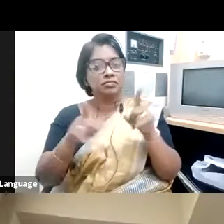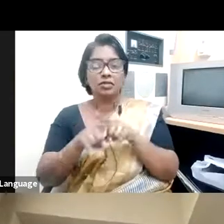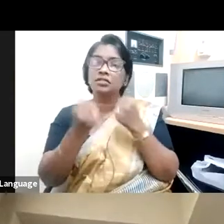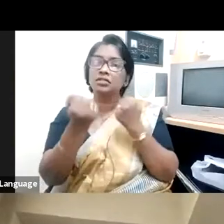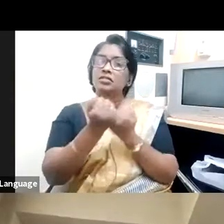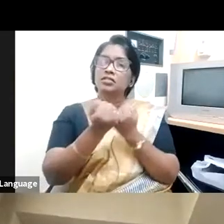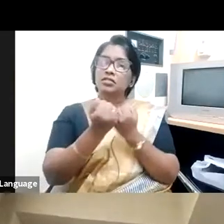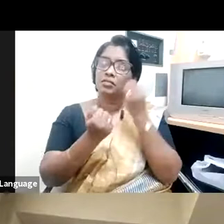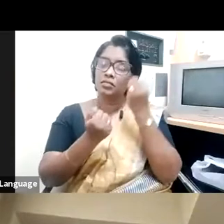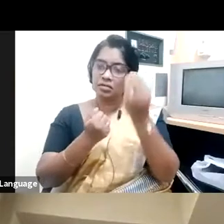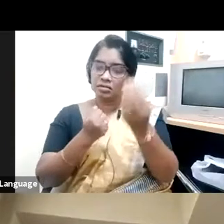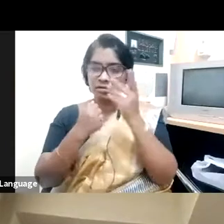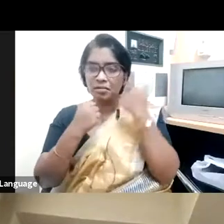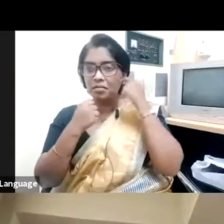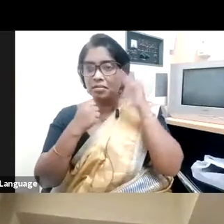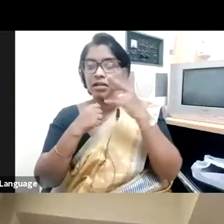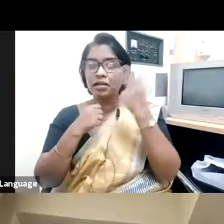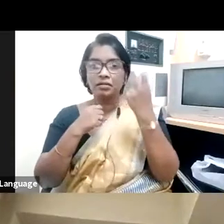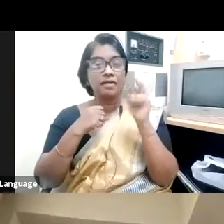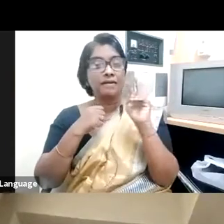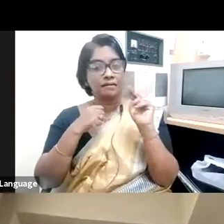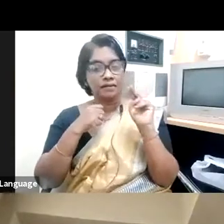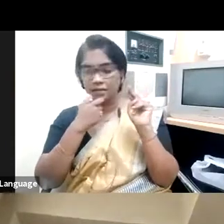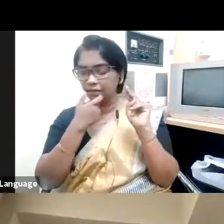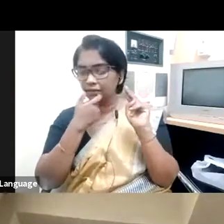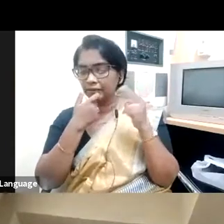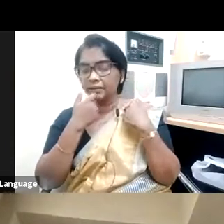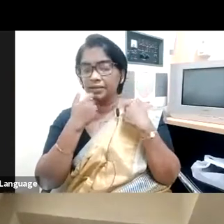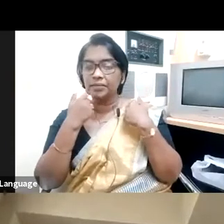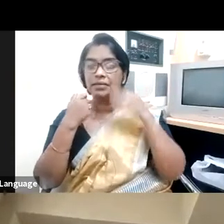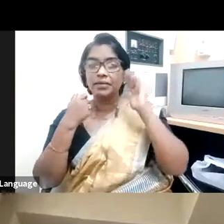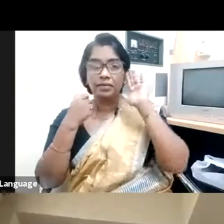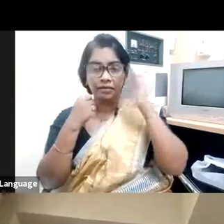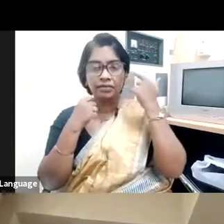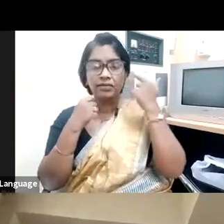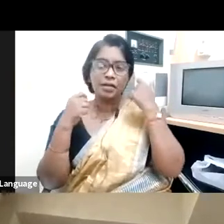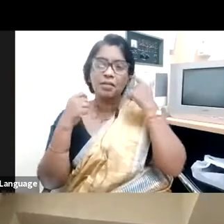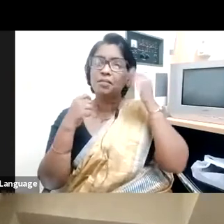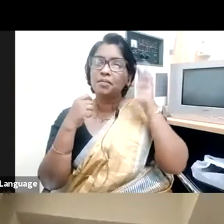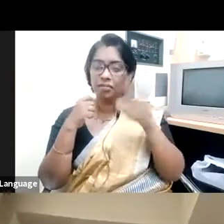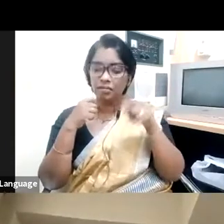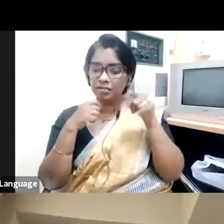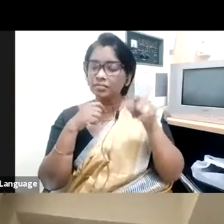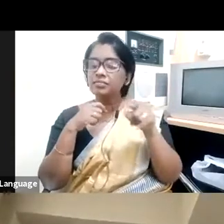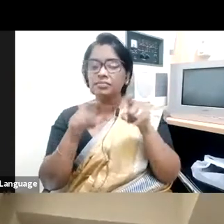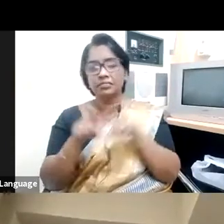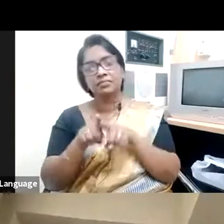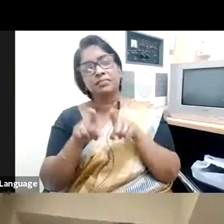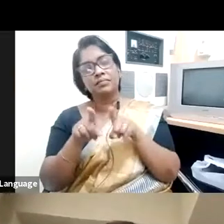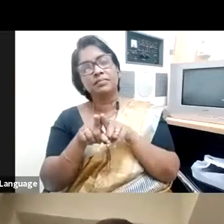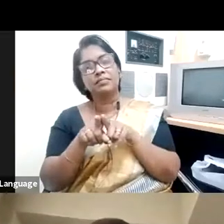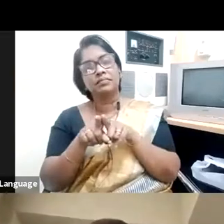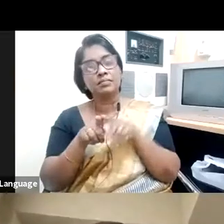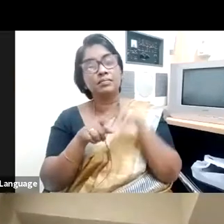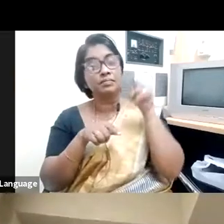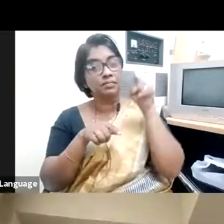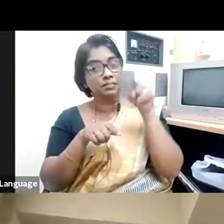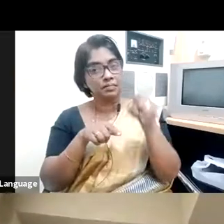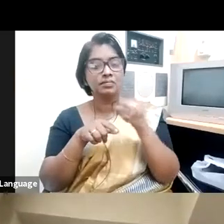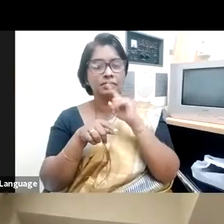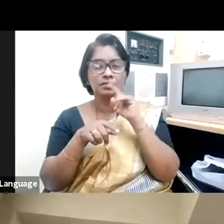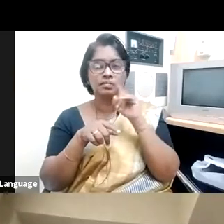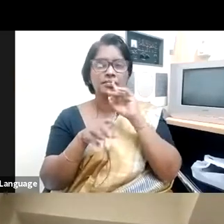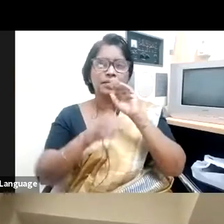I am particularly keen on looking at what percentage of that can be led by women entrepreneurs or women